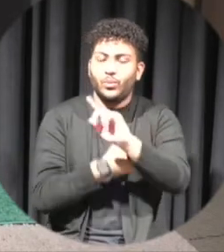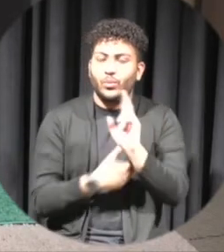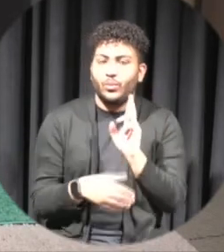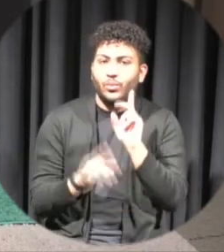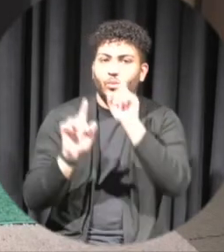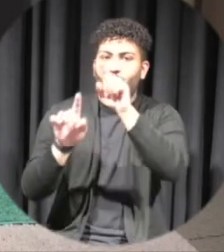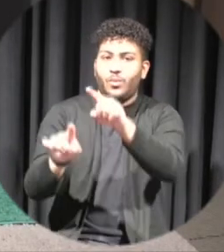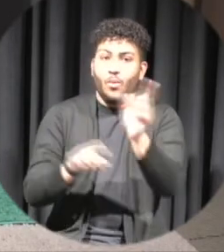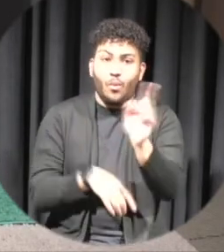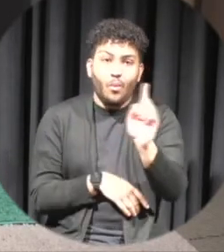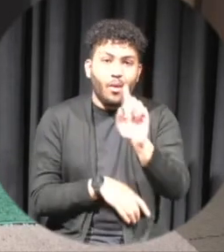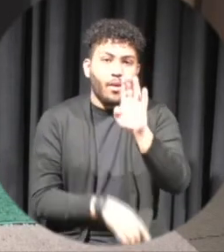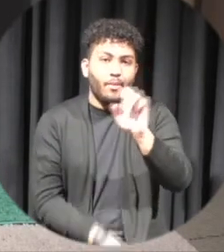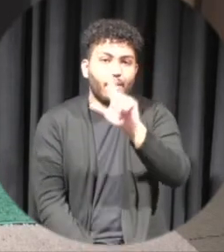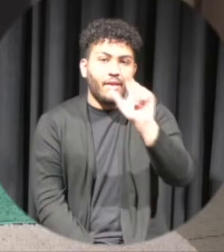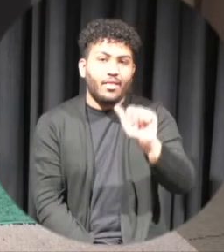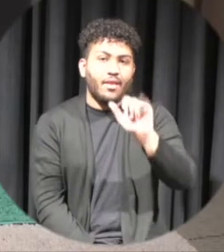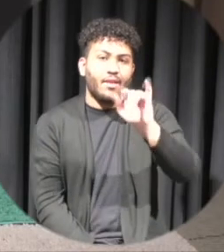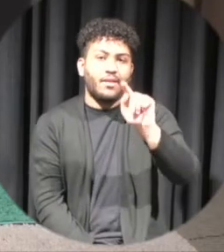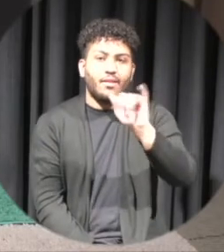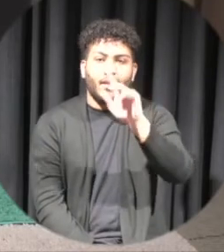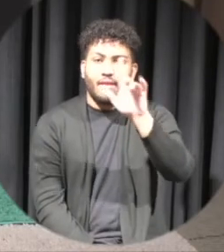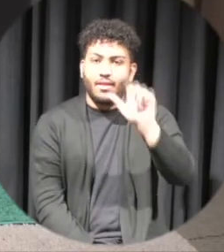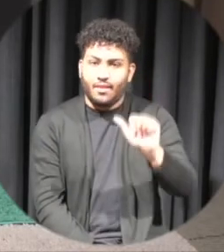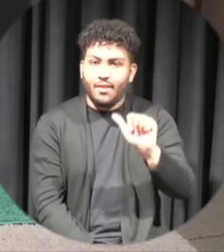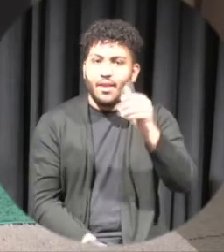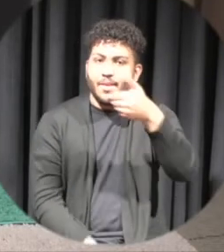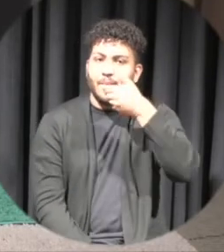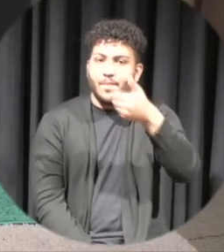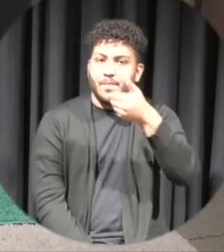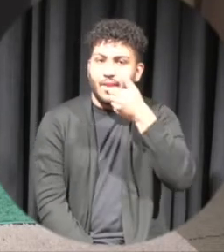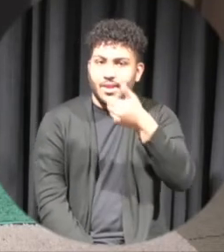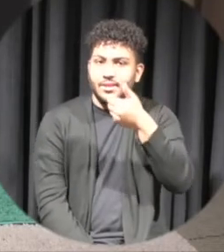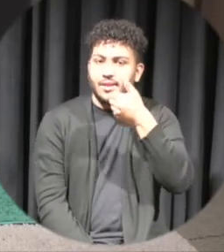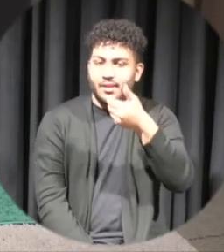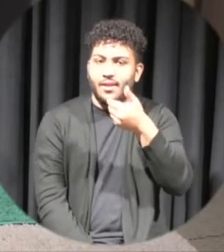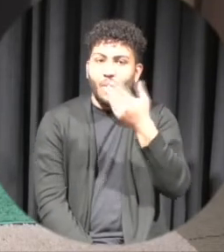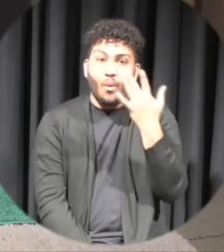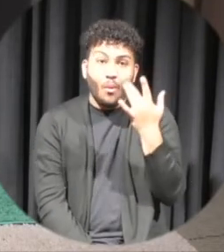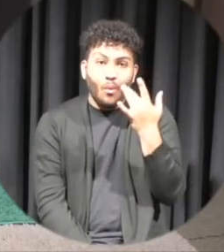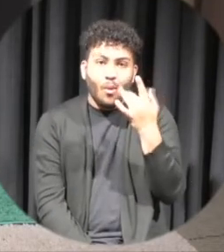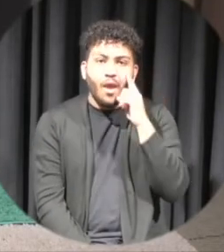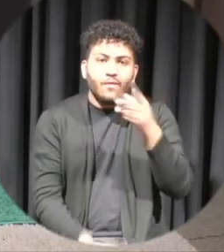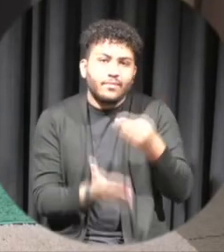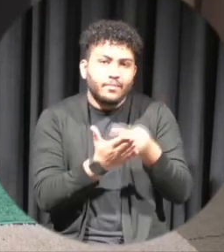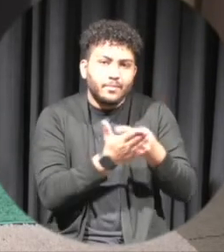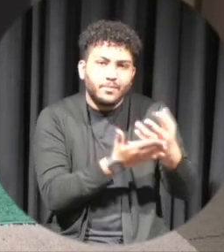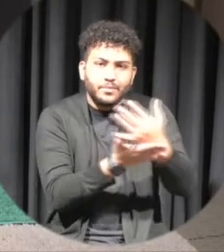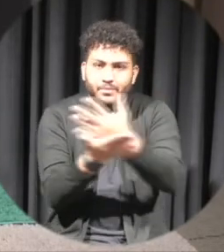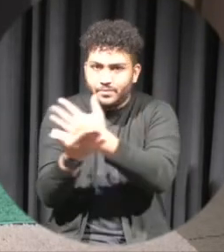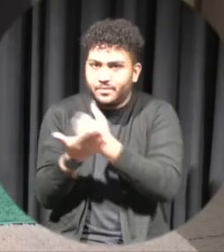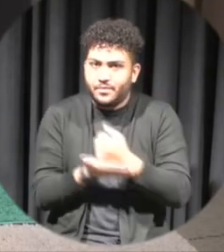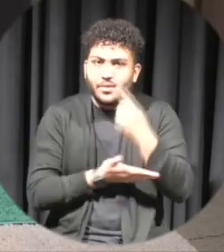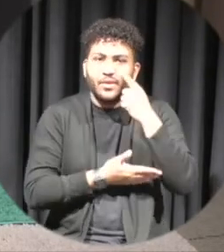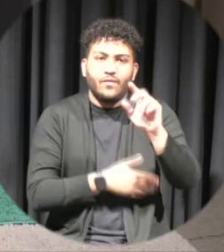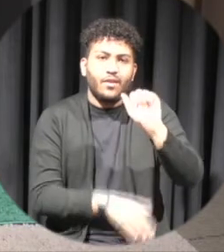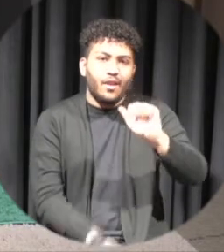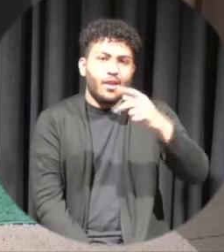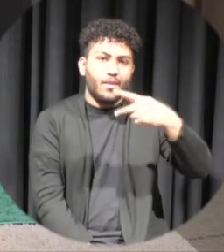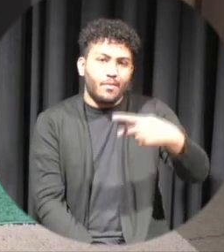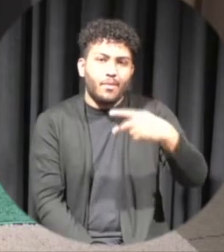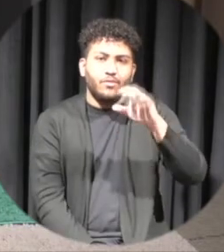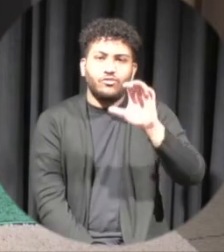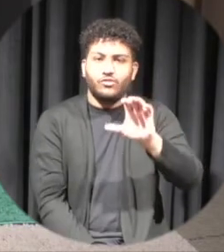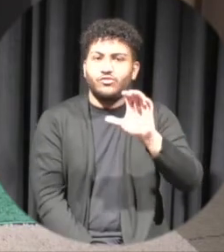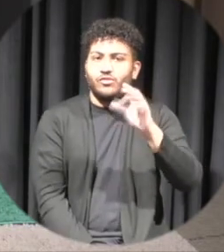Pizza for Spirit Night in support of Arnold Palmer Children's Hospital. From 12 to 9 p.m., the kids can't wait and